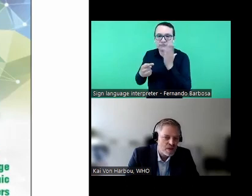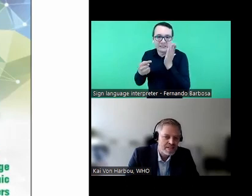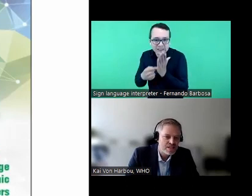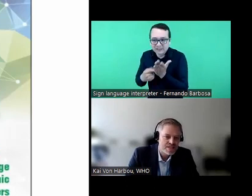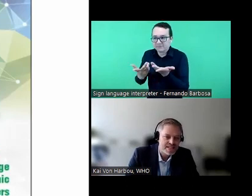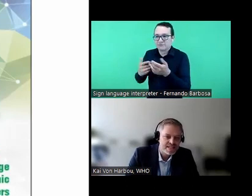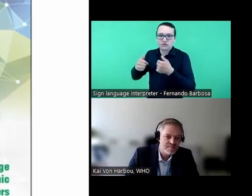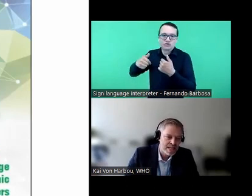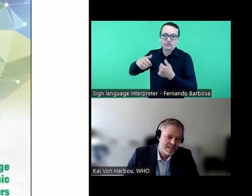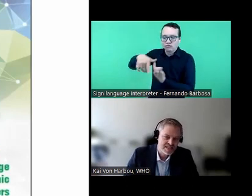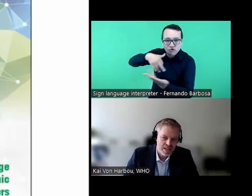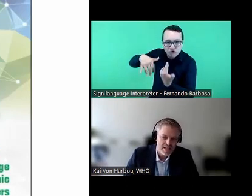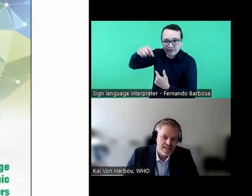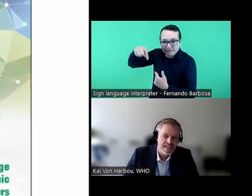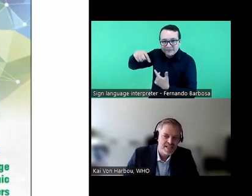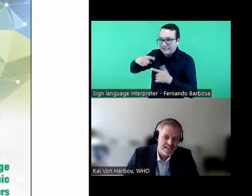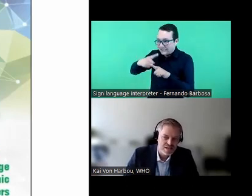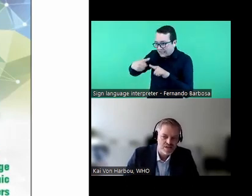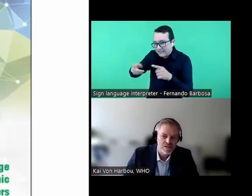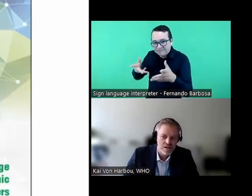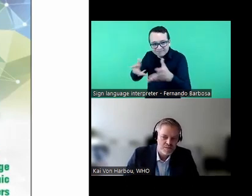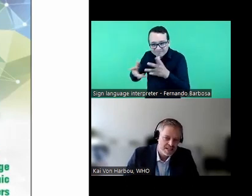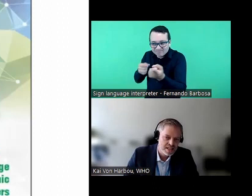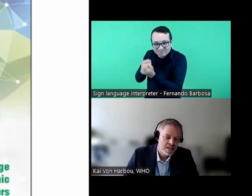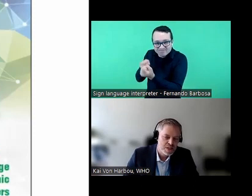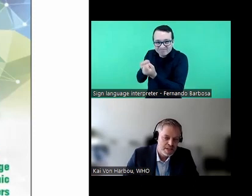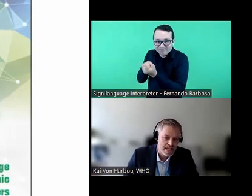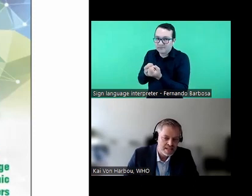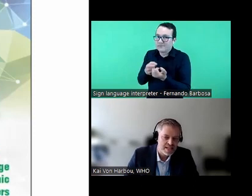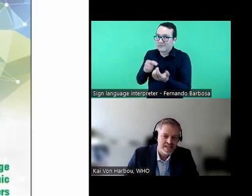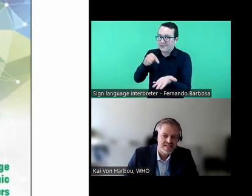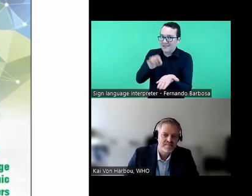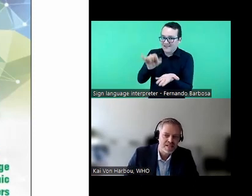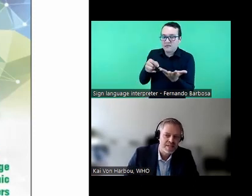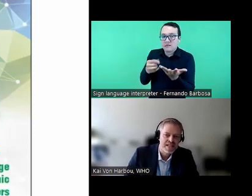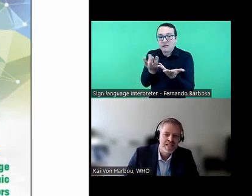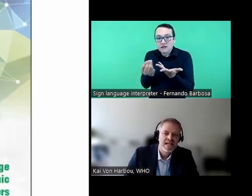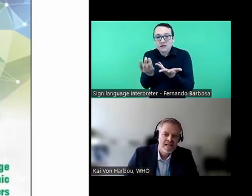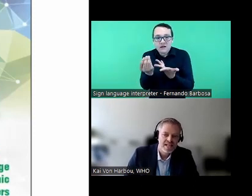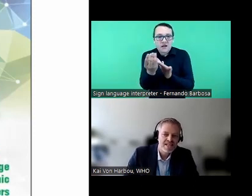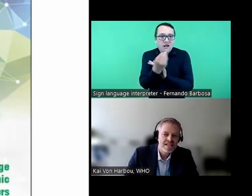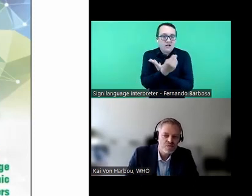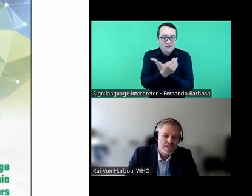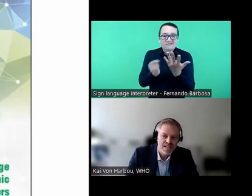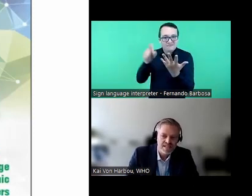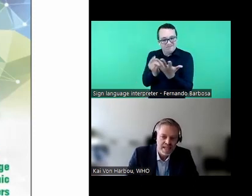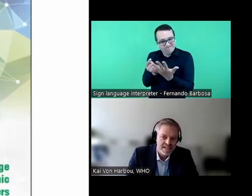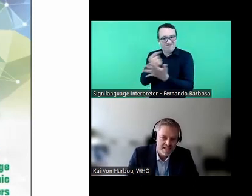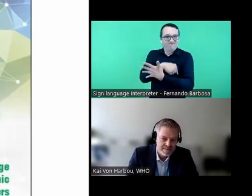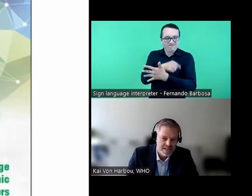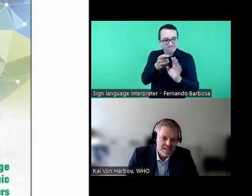this is why we need to systematically strengthen the intersectoral collaboration between health and disaster management and